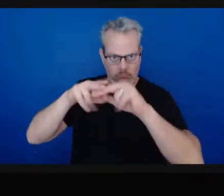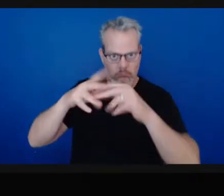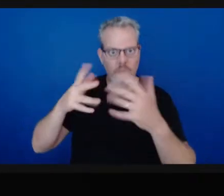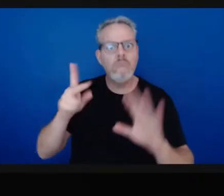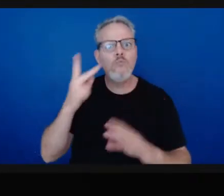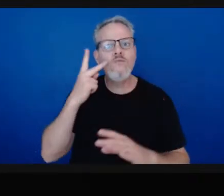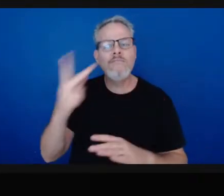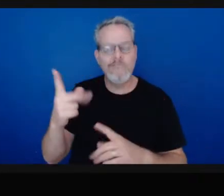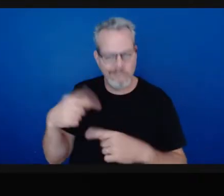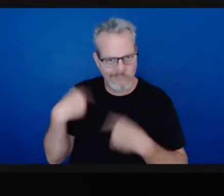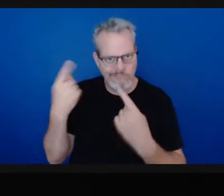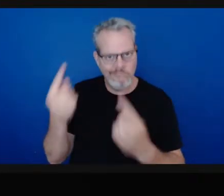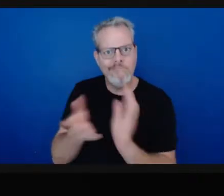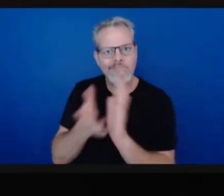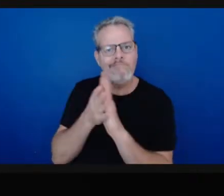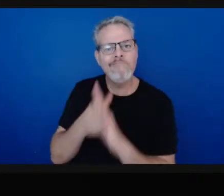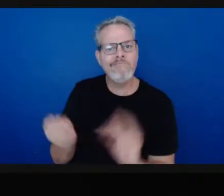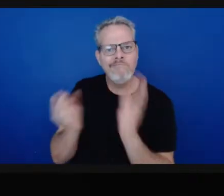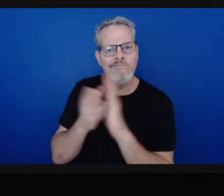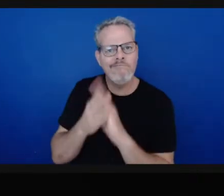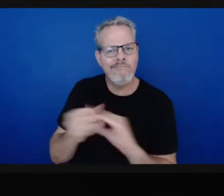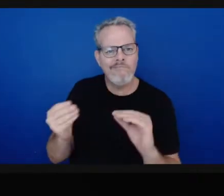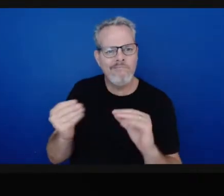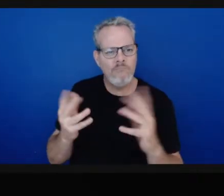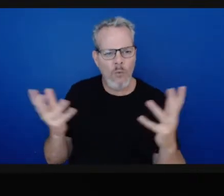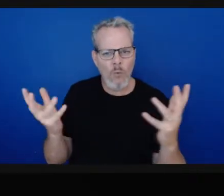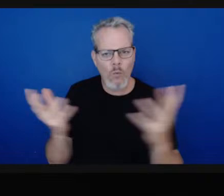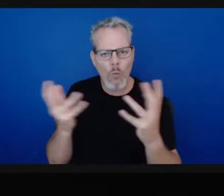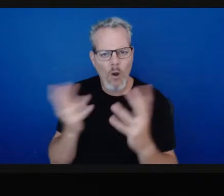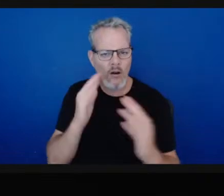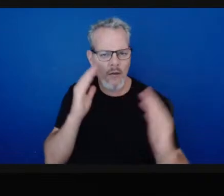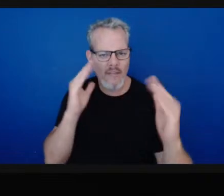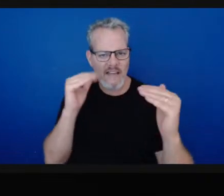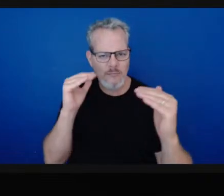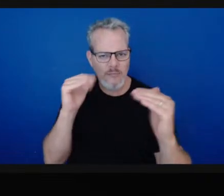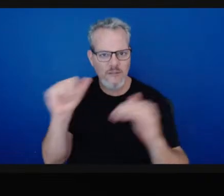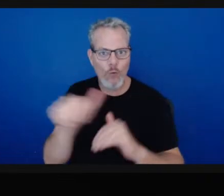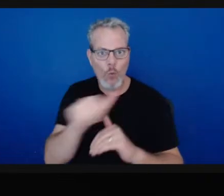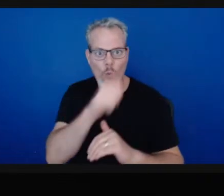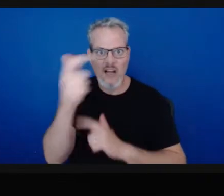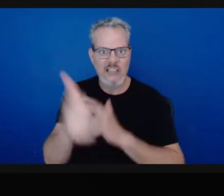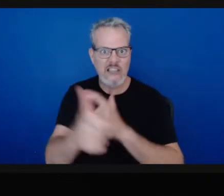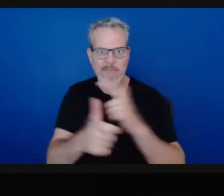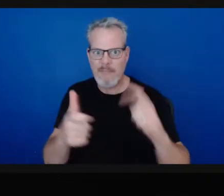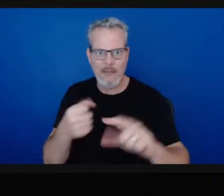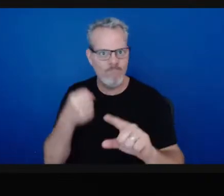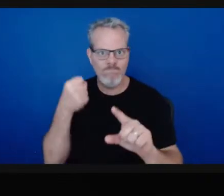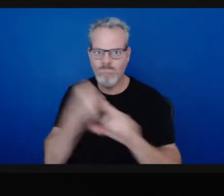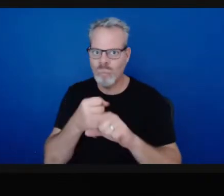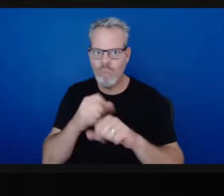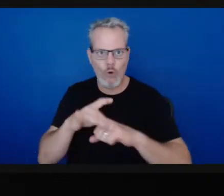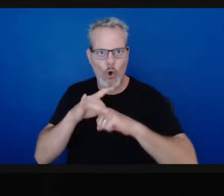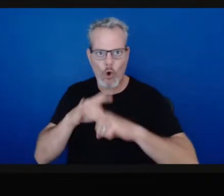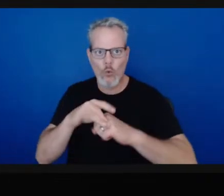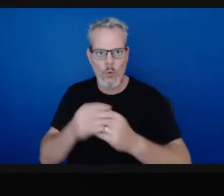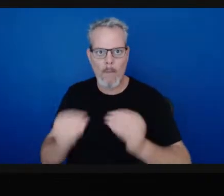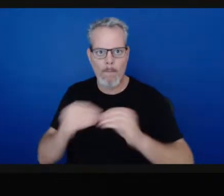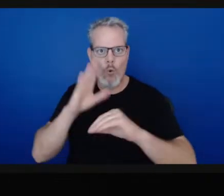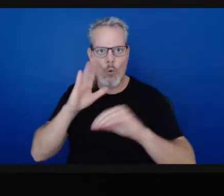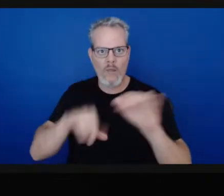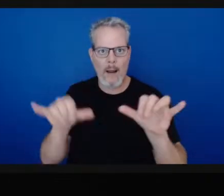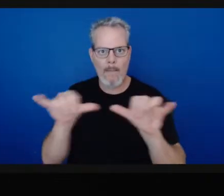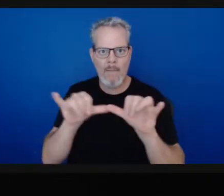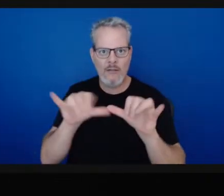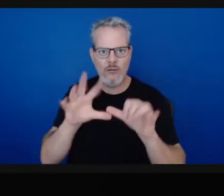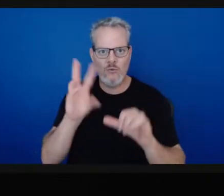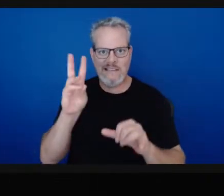about, what are the expectations for another large earthquake, say over magnitude 6 type of thing? Is